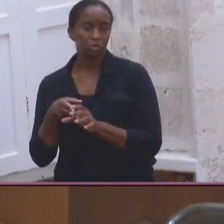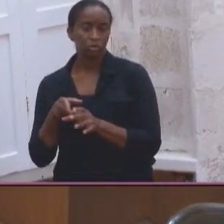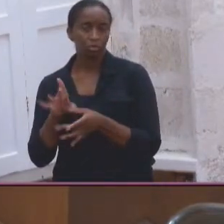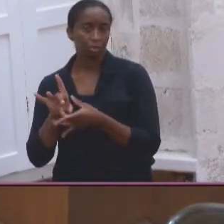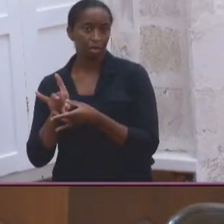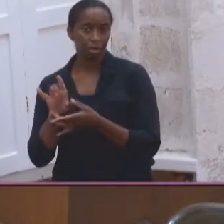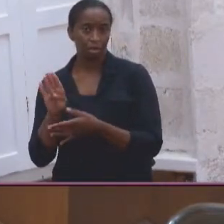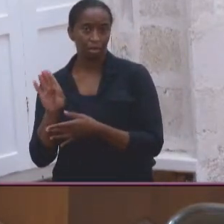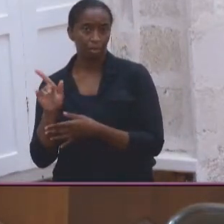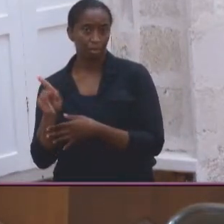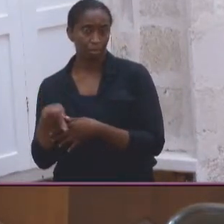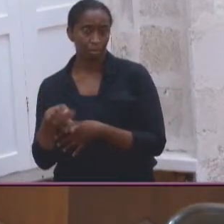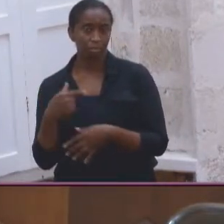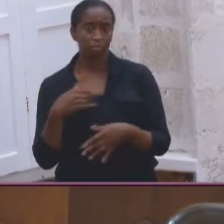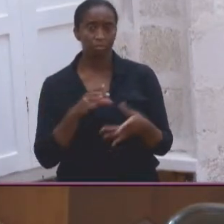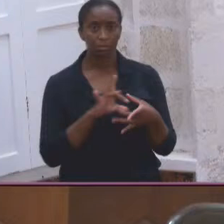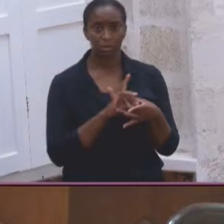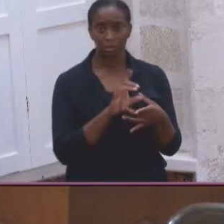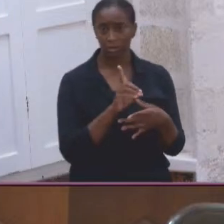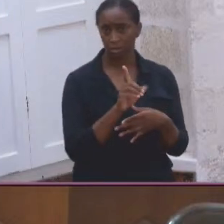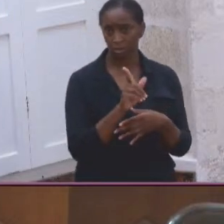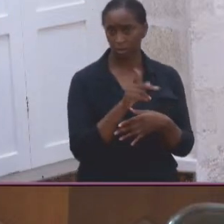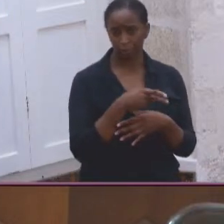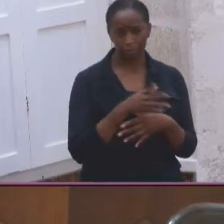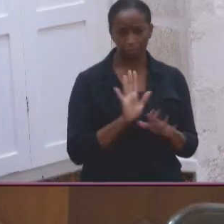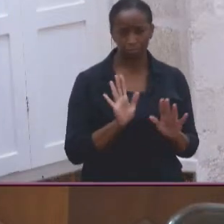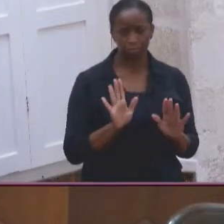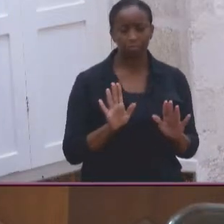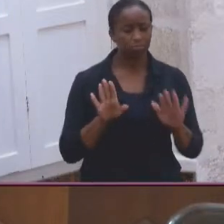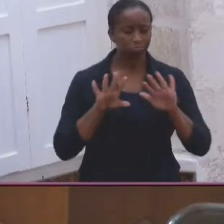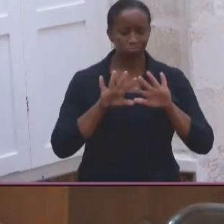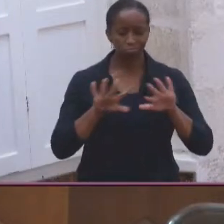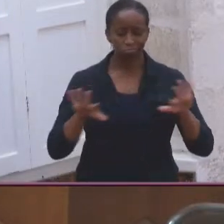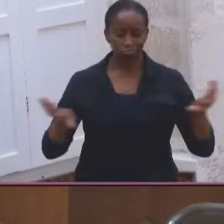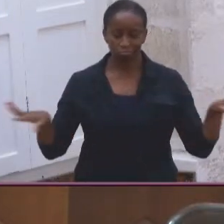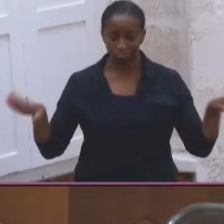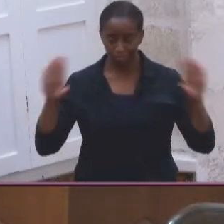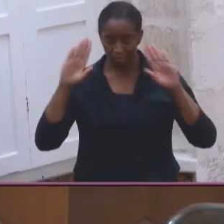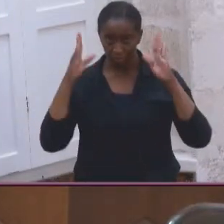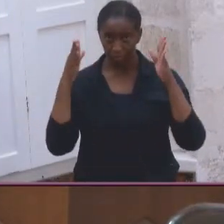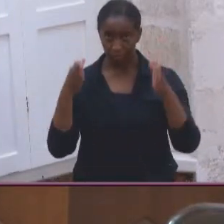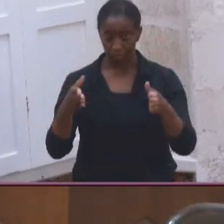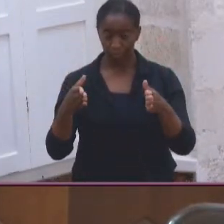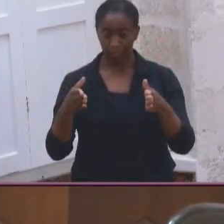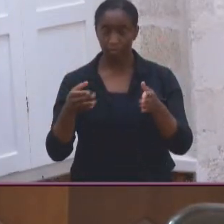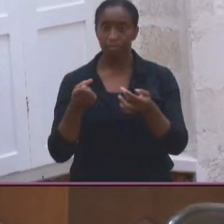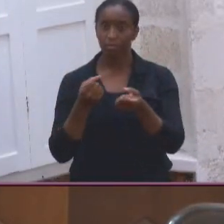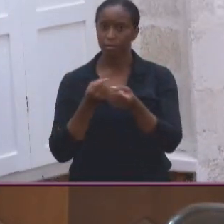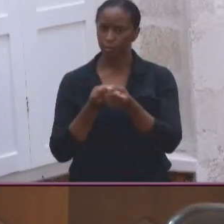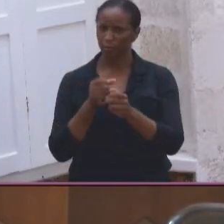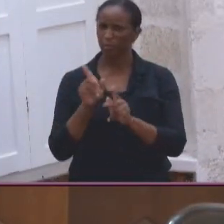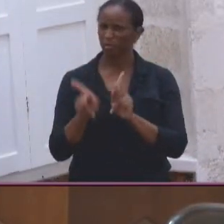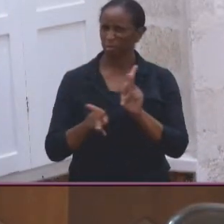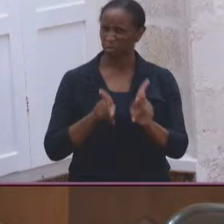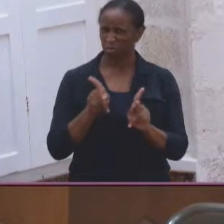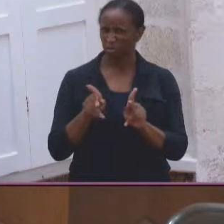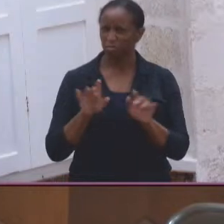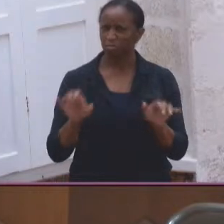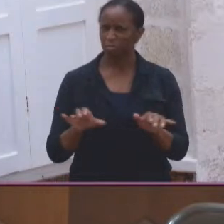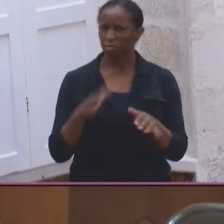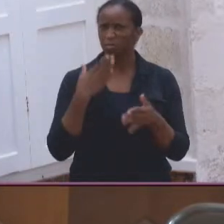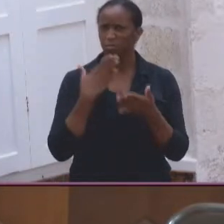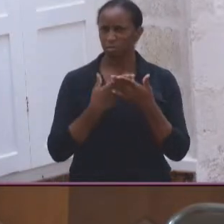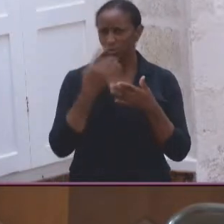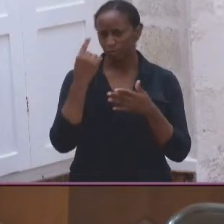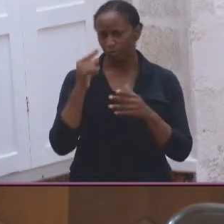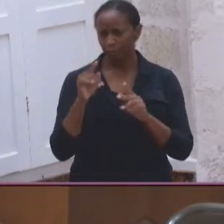lead, but not leading in the wrong direction, Mr. President. And therefore, I just want to commend this bill and ensure